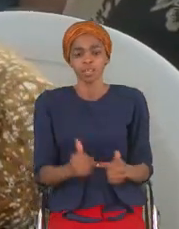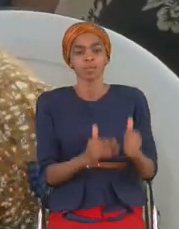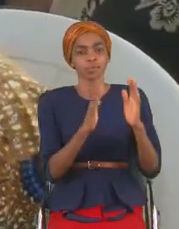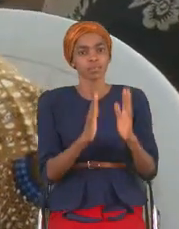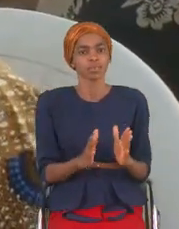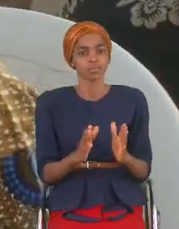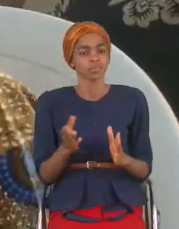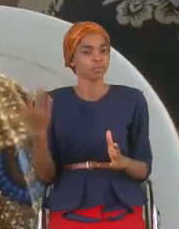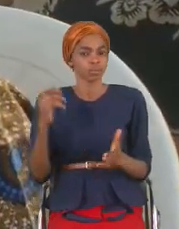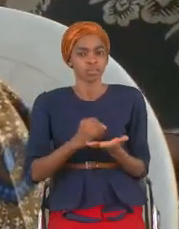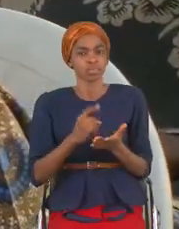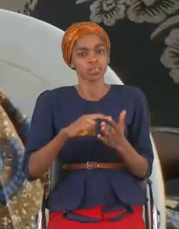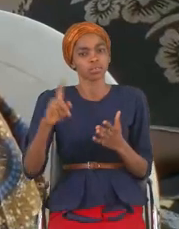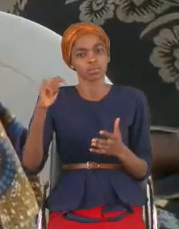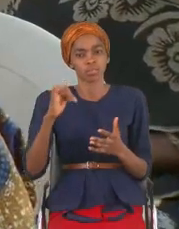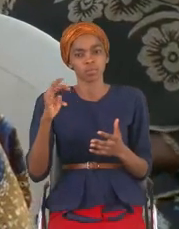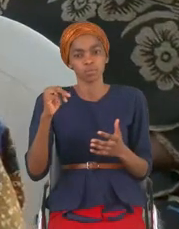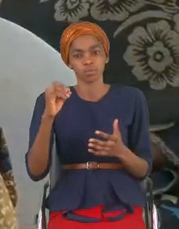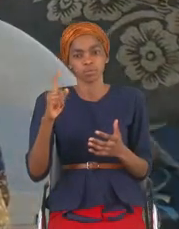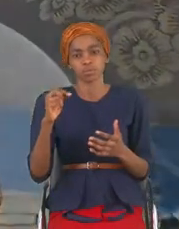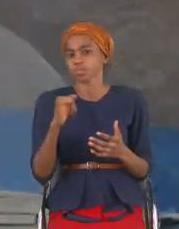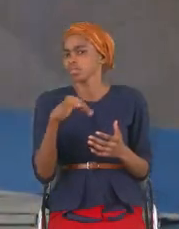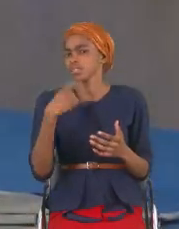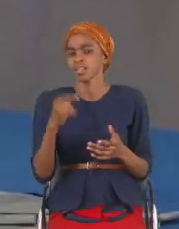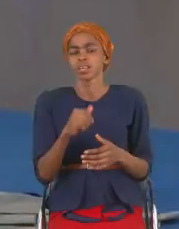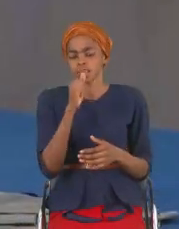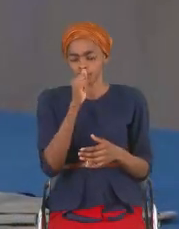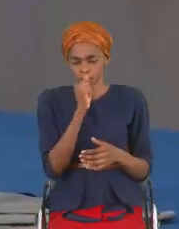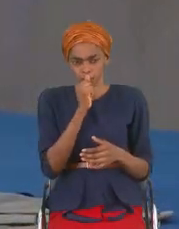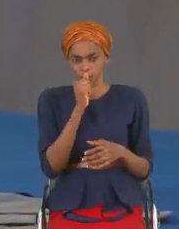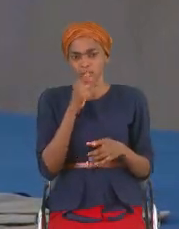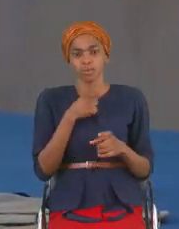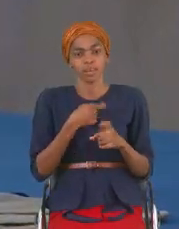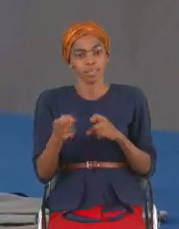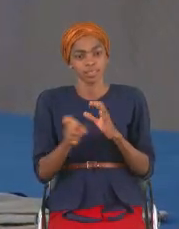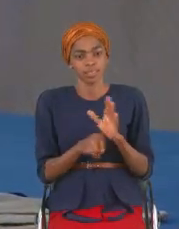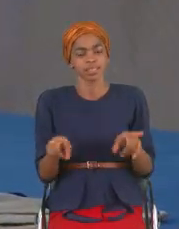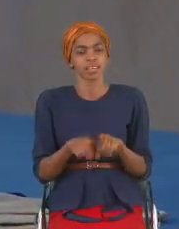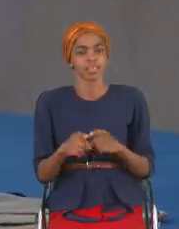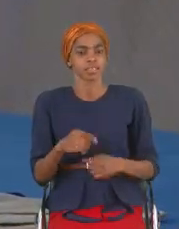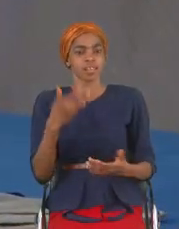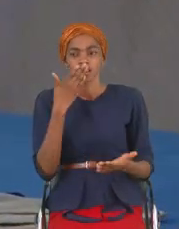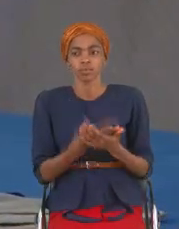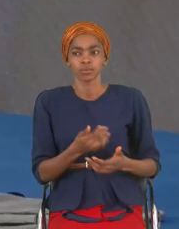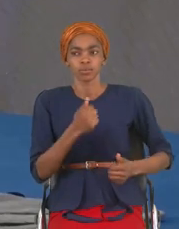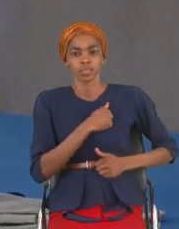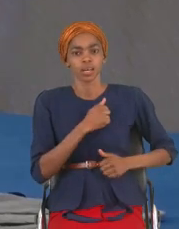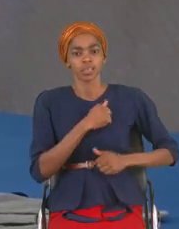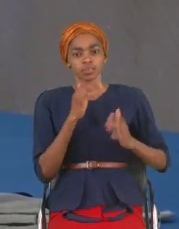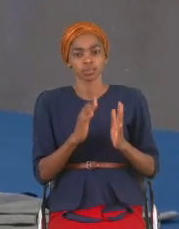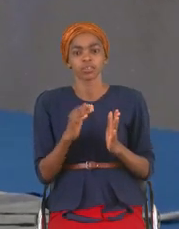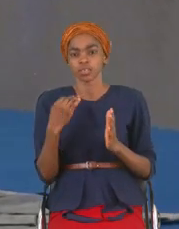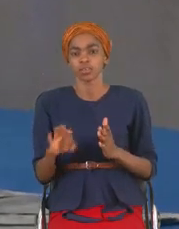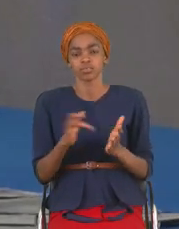writing to Timothy, he said, endure hardness as a good soldier of Jesus Christ.